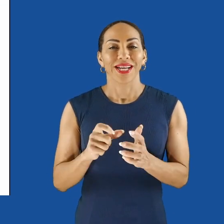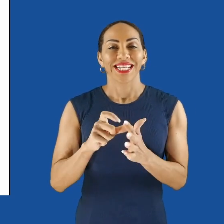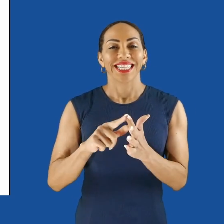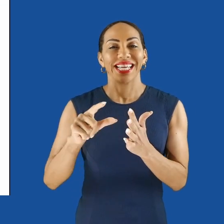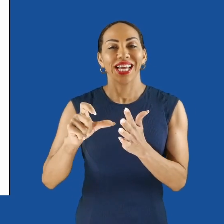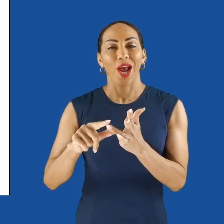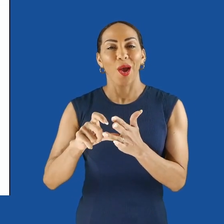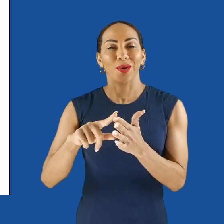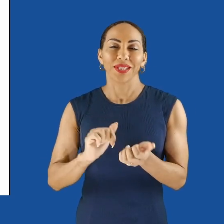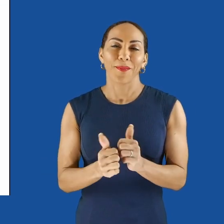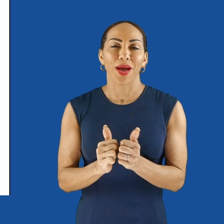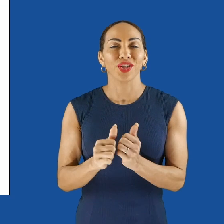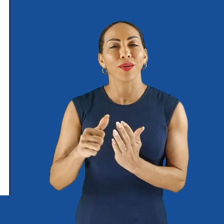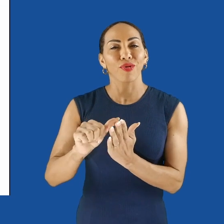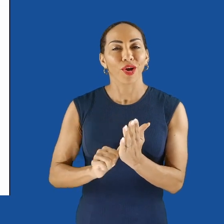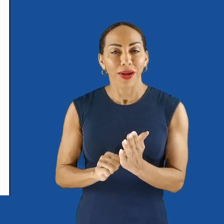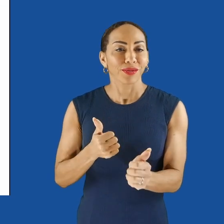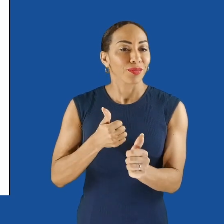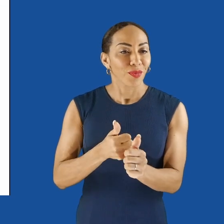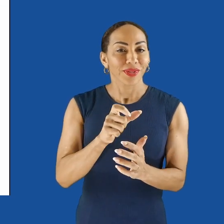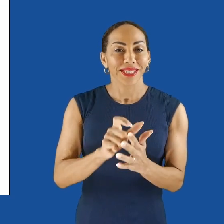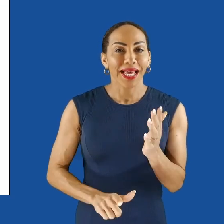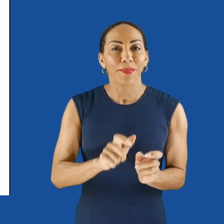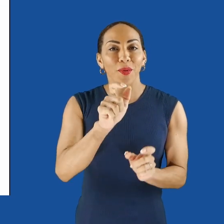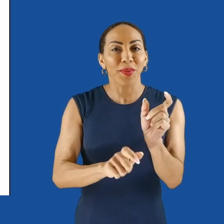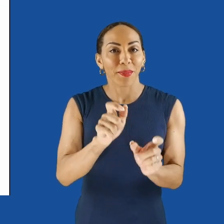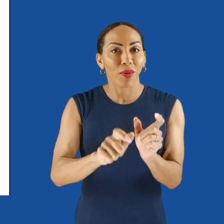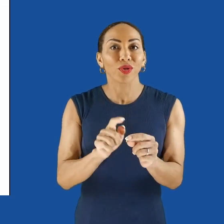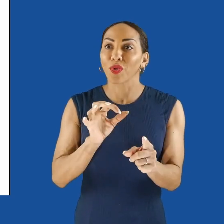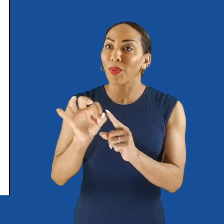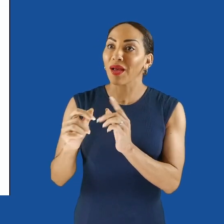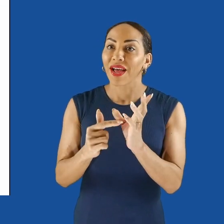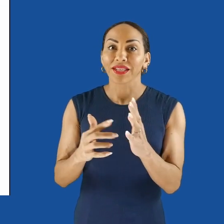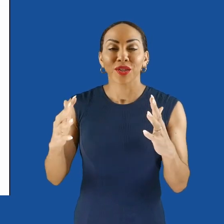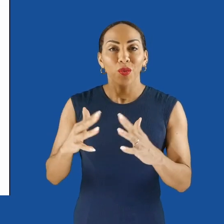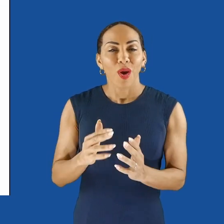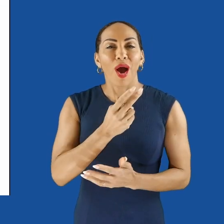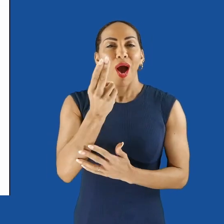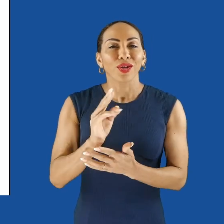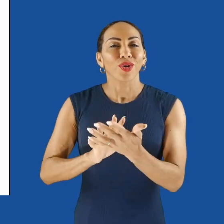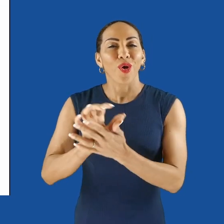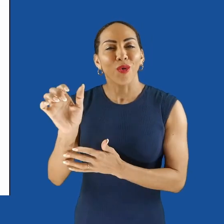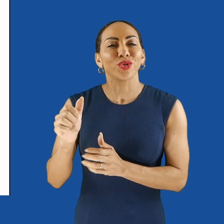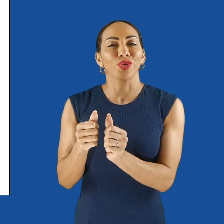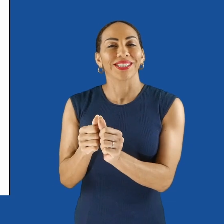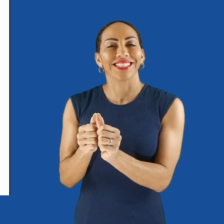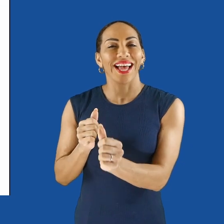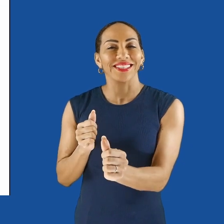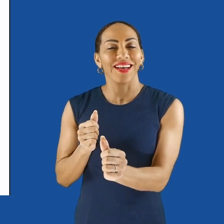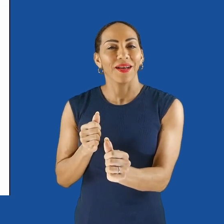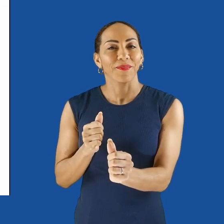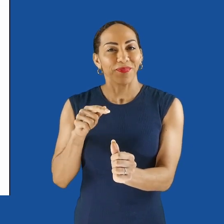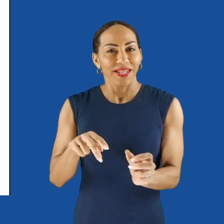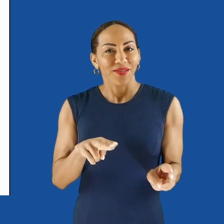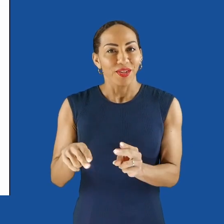programme which supports disabled people to understand and apply for access to work in the arts and cultural sector. This video will show you the